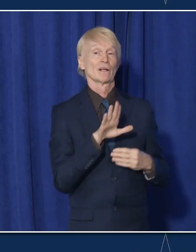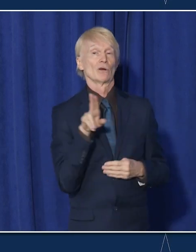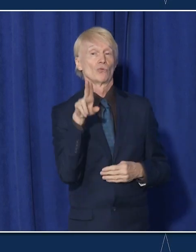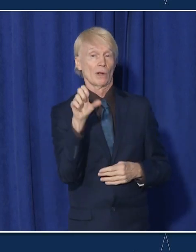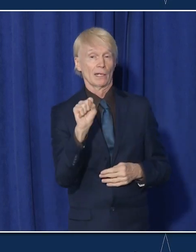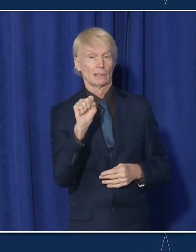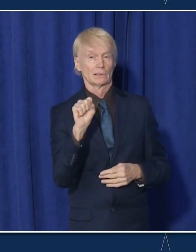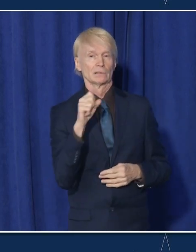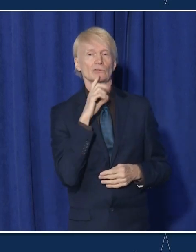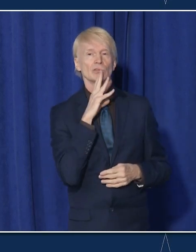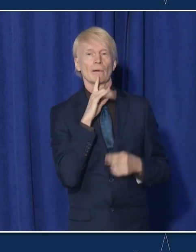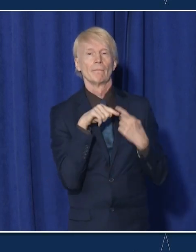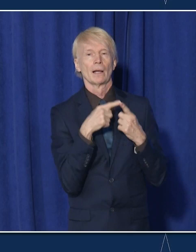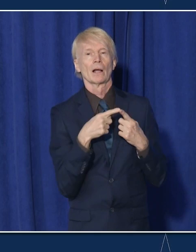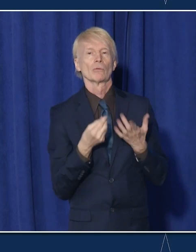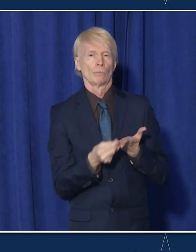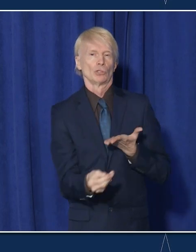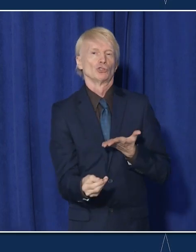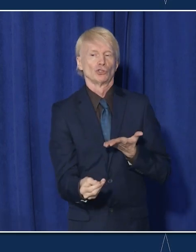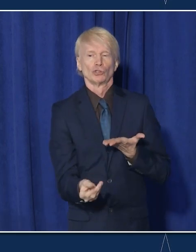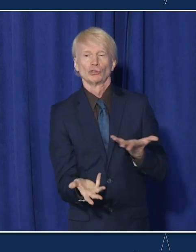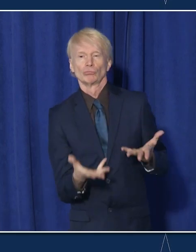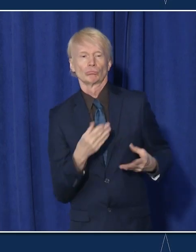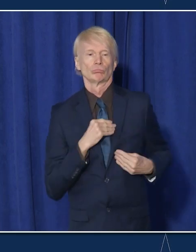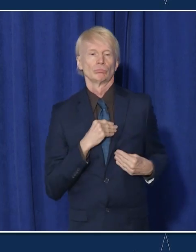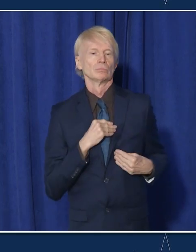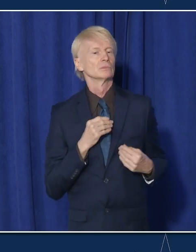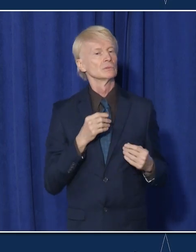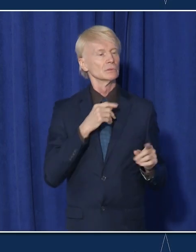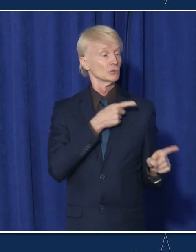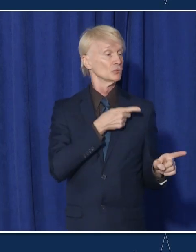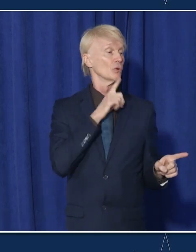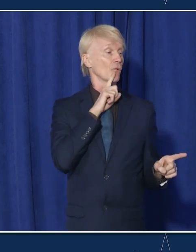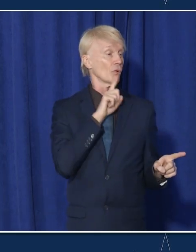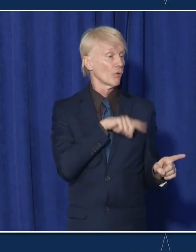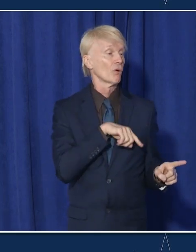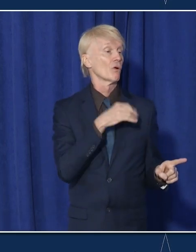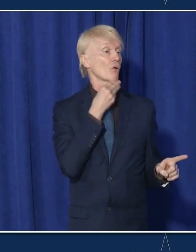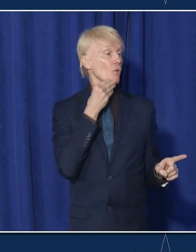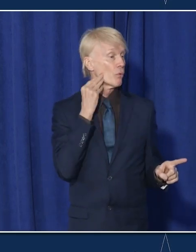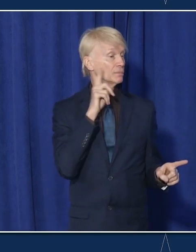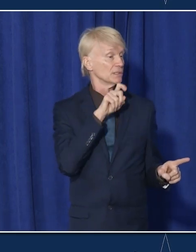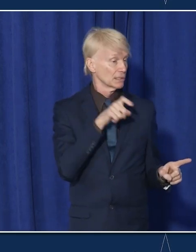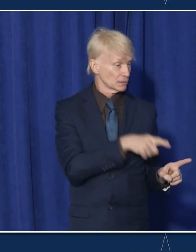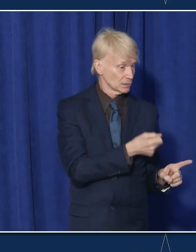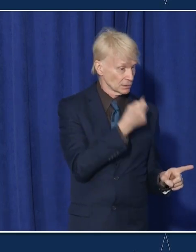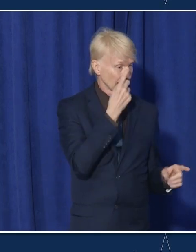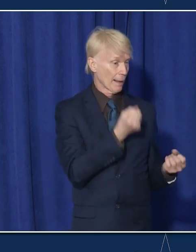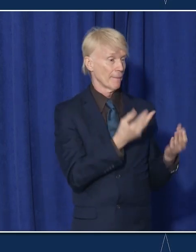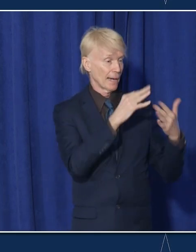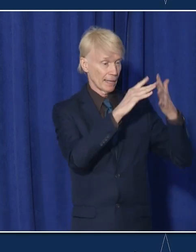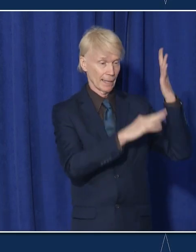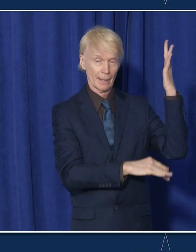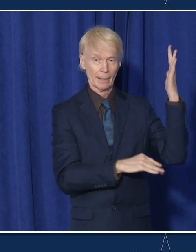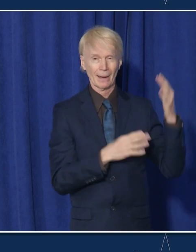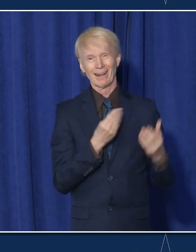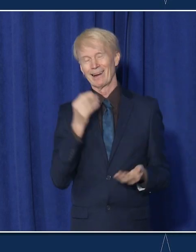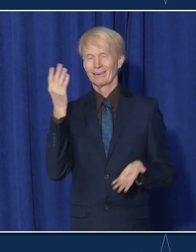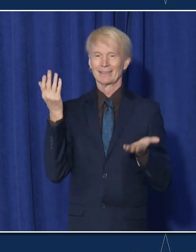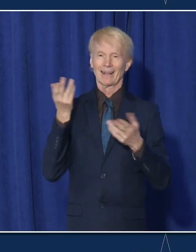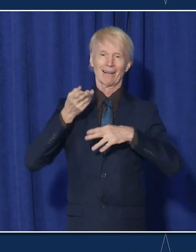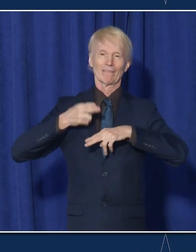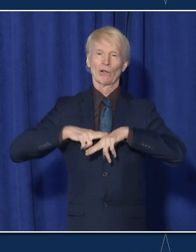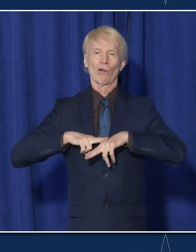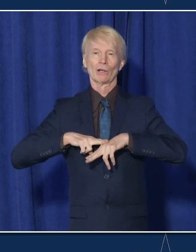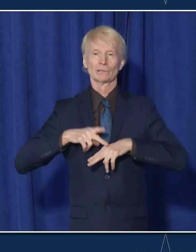at purchasing and uptake and sort of who is ordering the at-home tests, et cetera. You, of course, don't know just because people have ordered